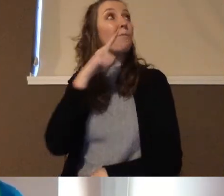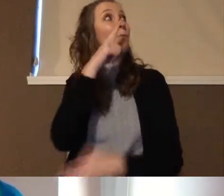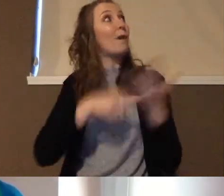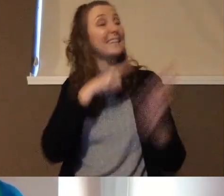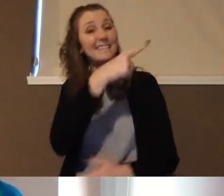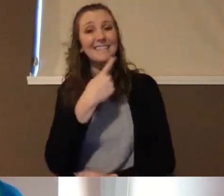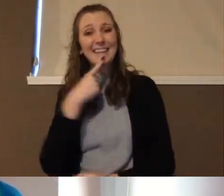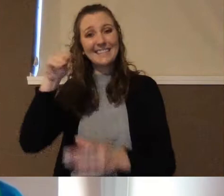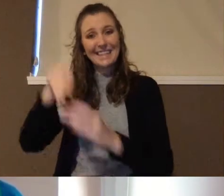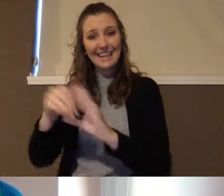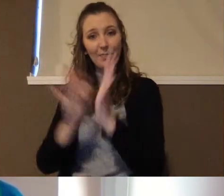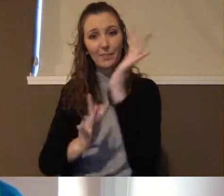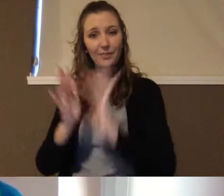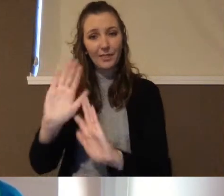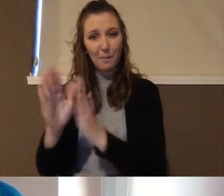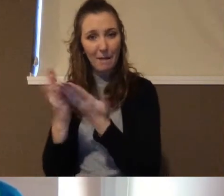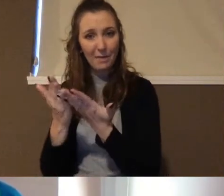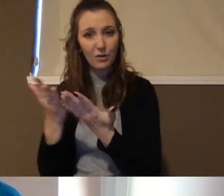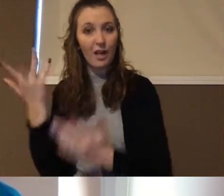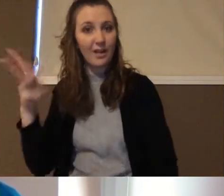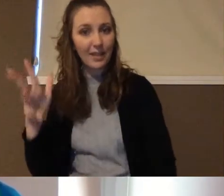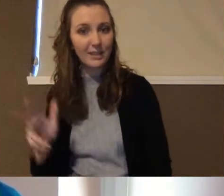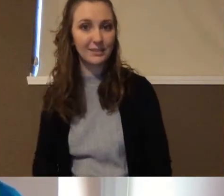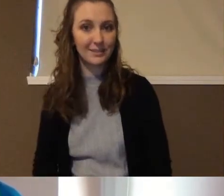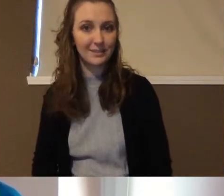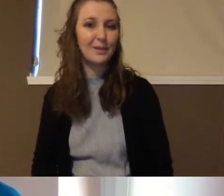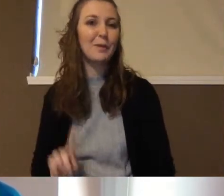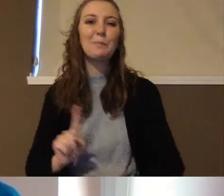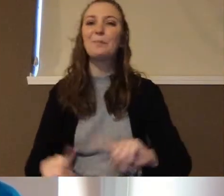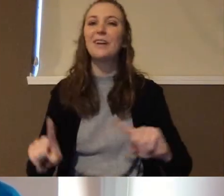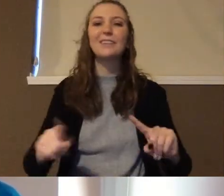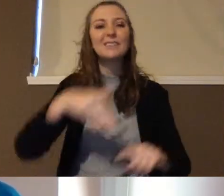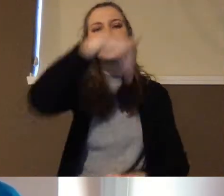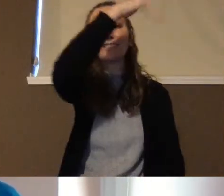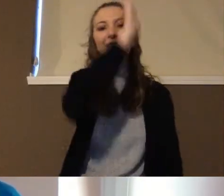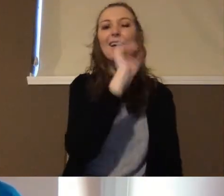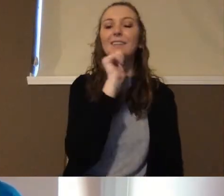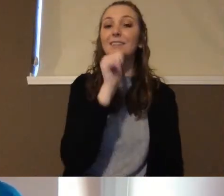once, and what God said is in the Bible,